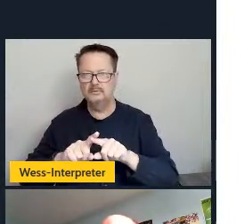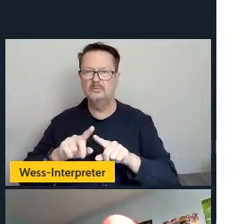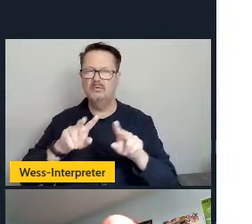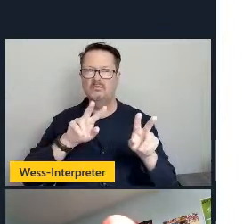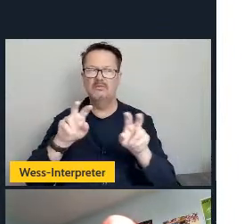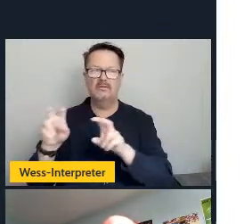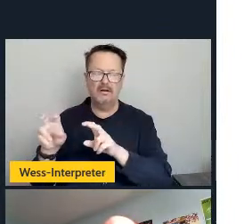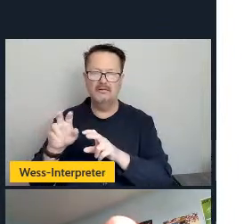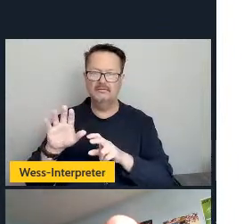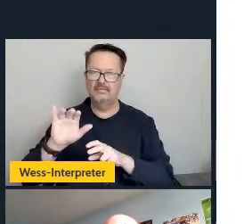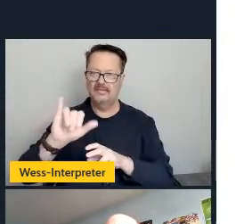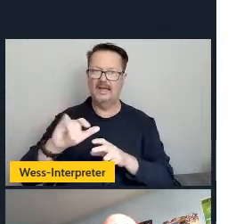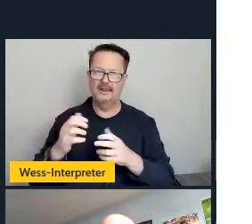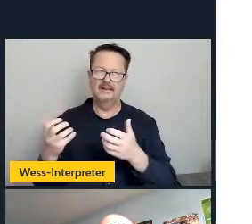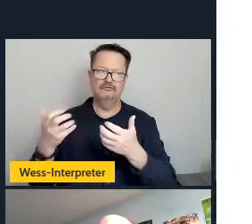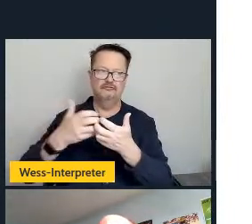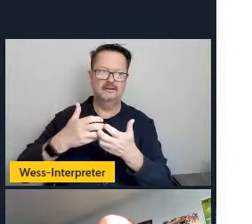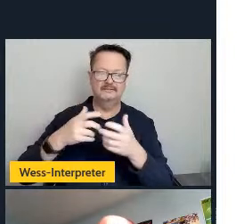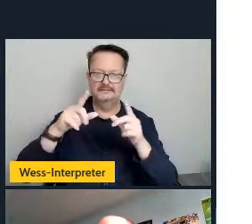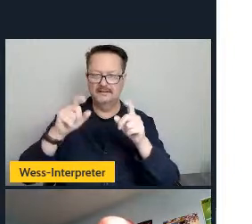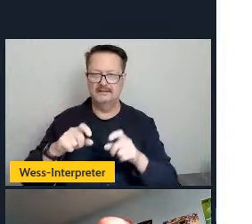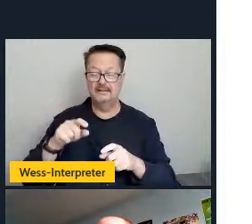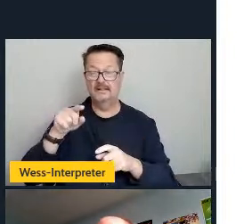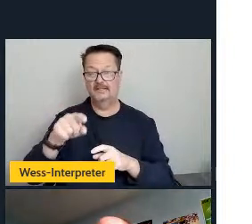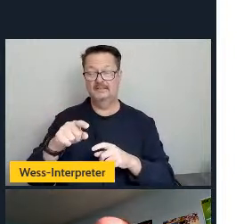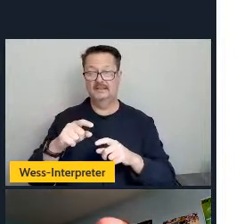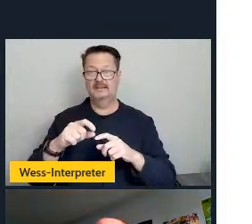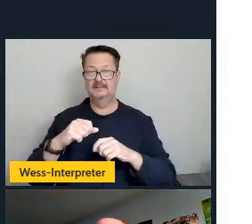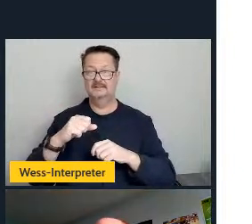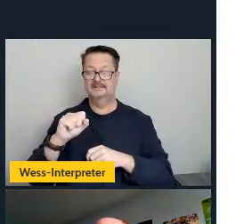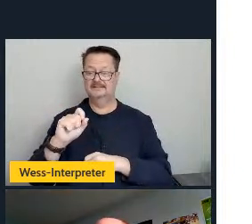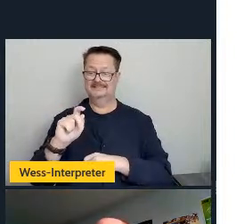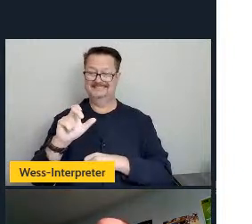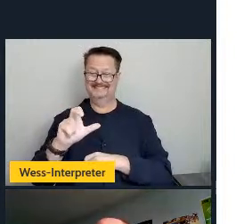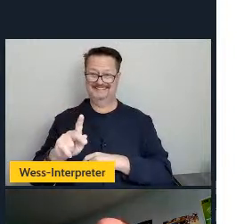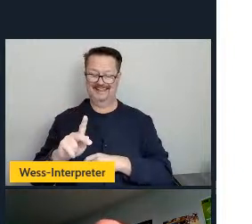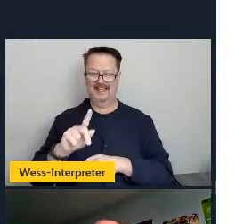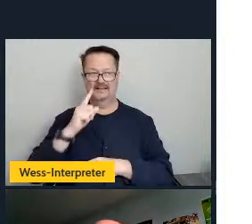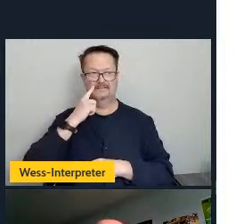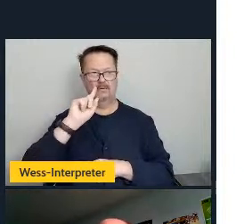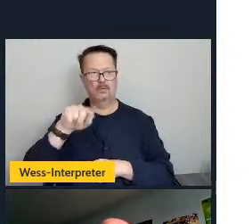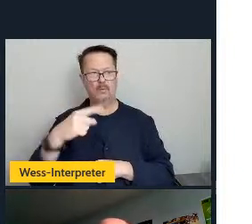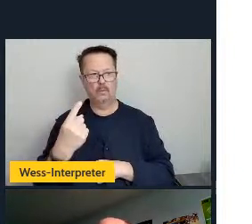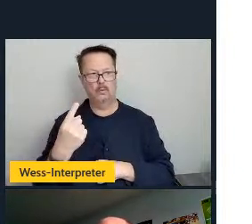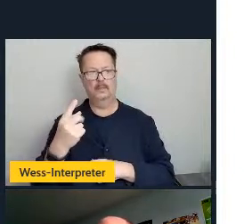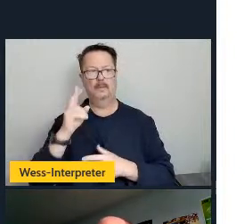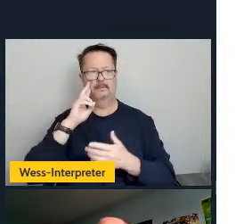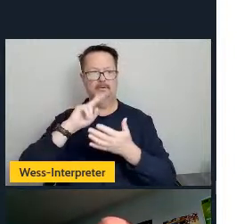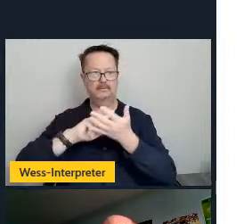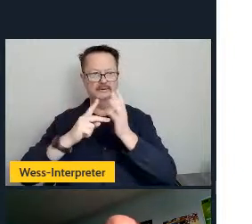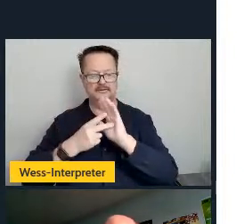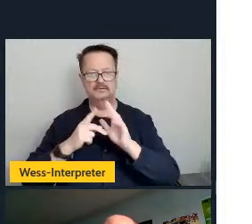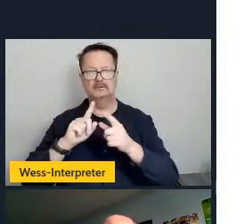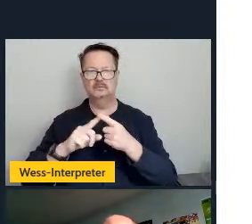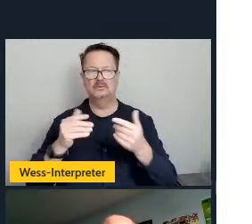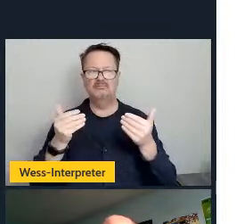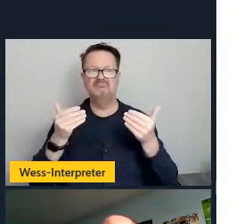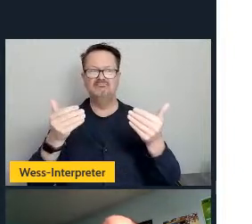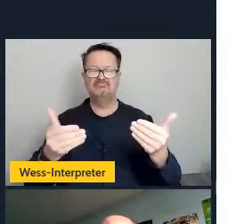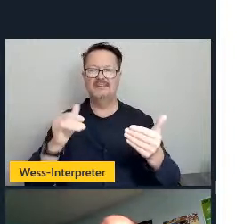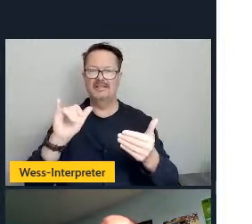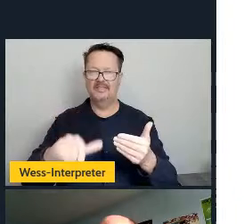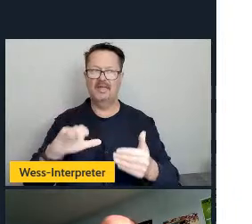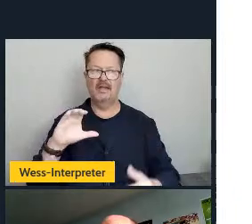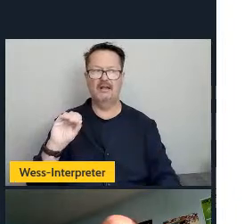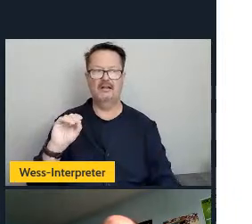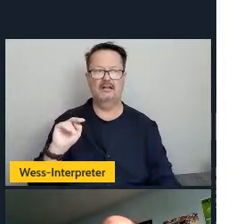stack. So this is a stack which is solely for the purpose of exercising this